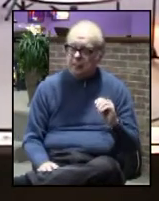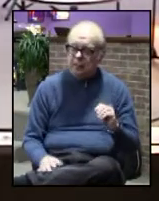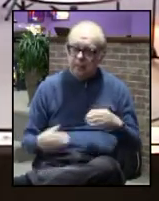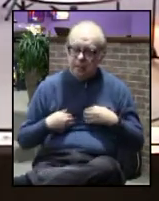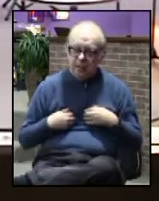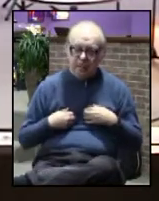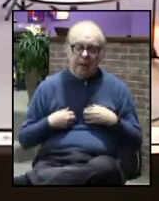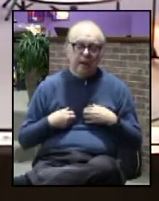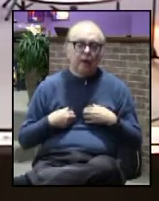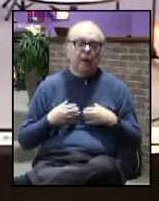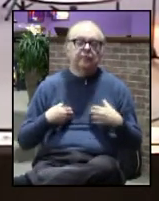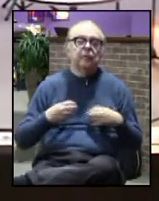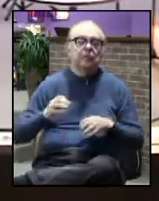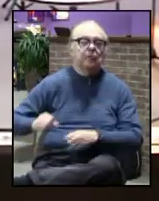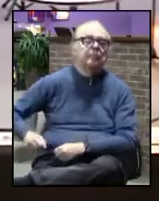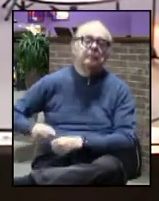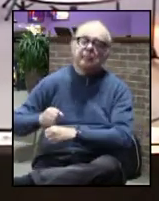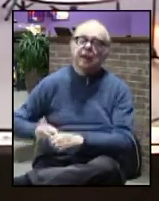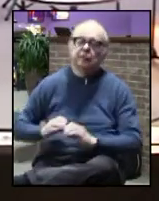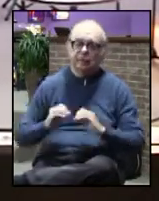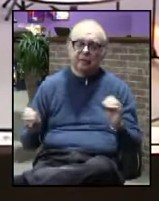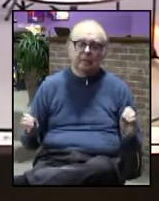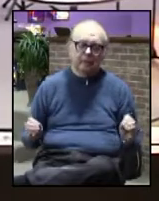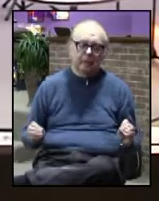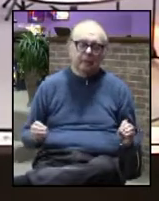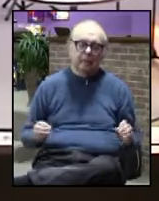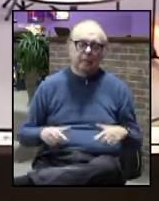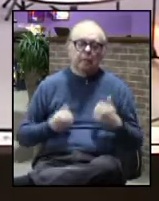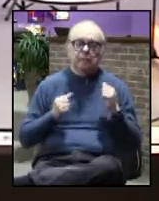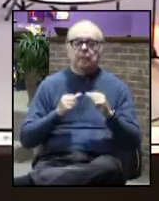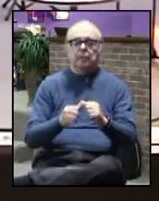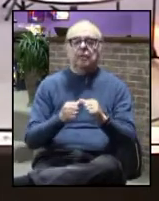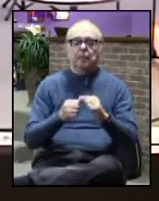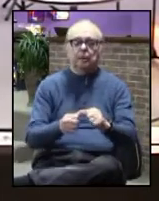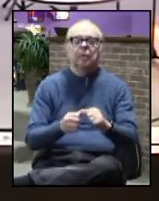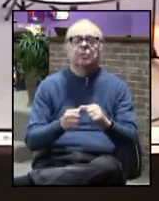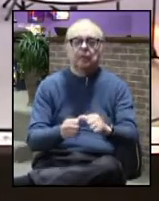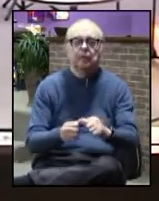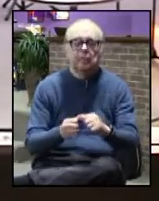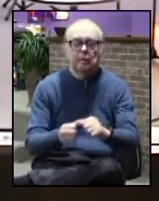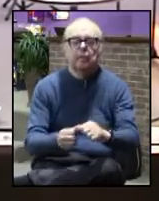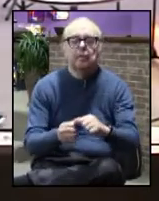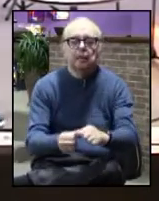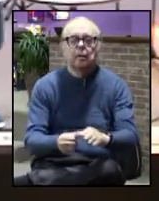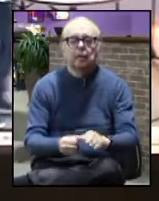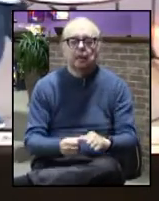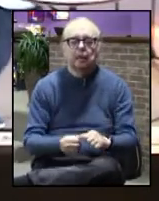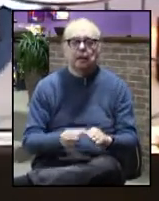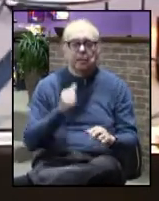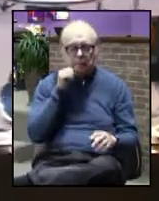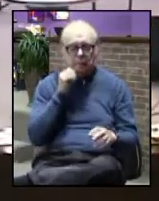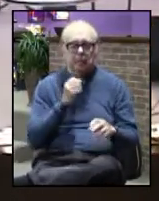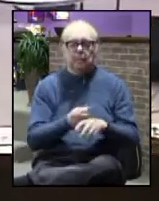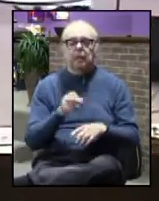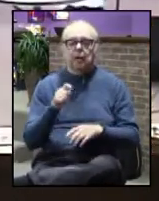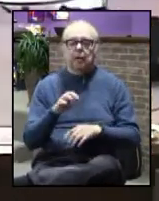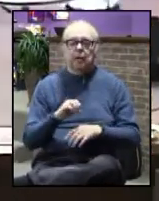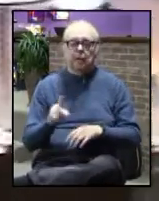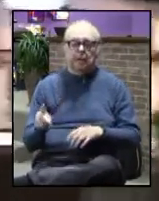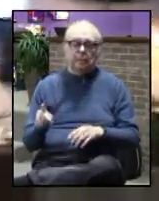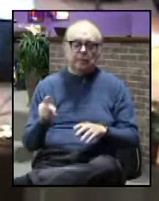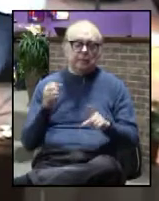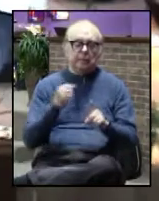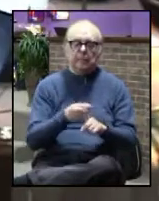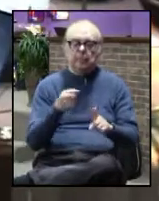You have no paddles. And so life just continually goes on and goes on. You hit the rapids, you hit this, you